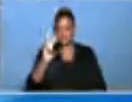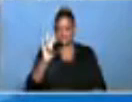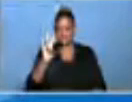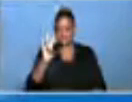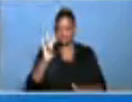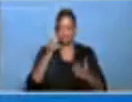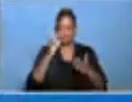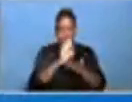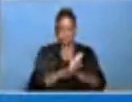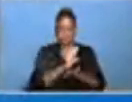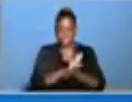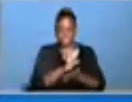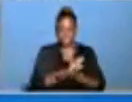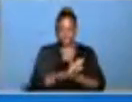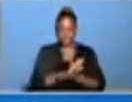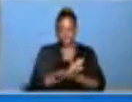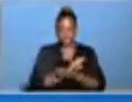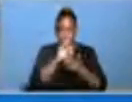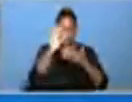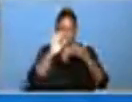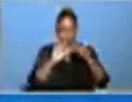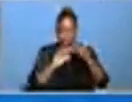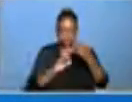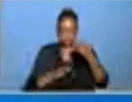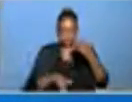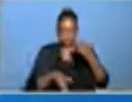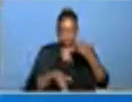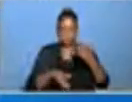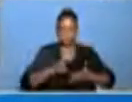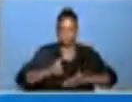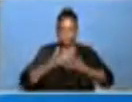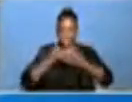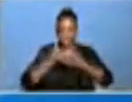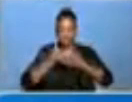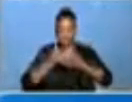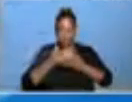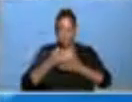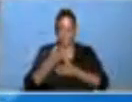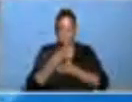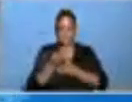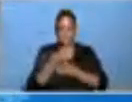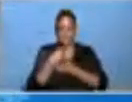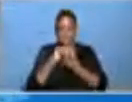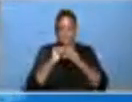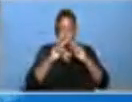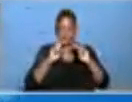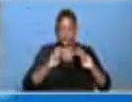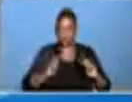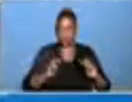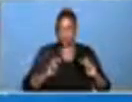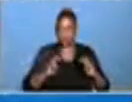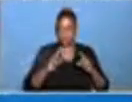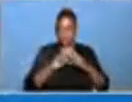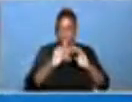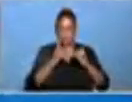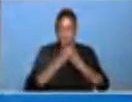the establishment of the Department of Offender Rehabilitation and Welfare Service, which will review all applications referred to the